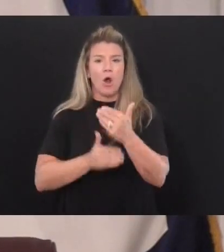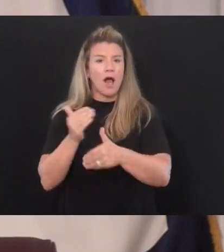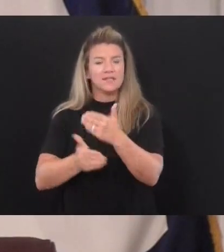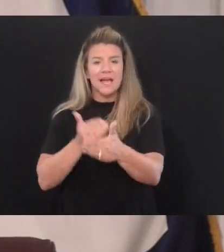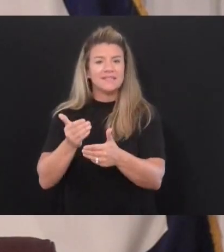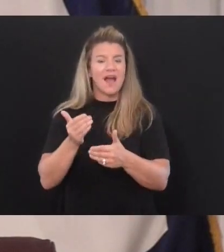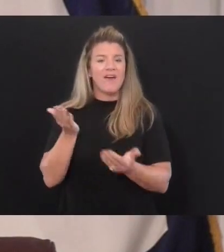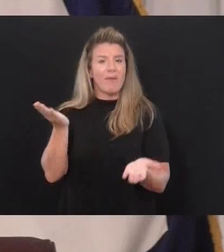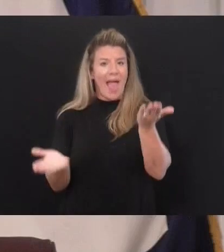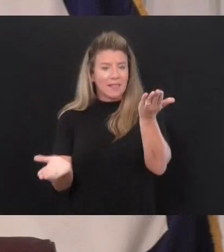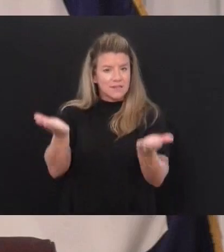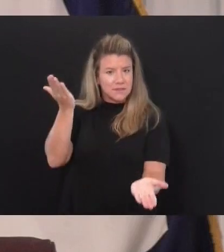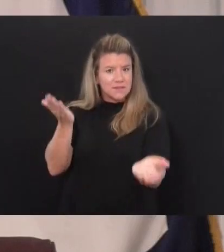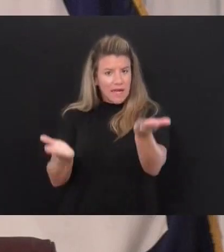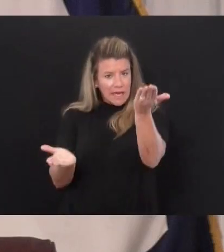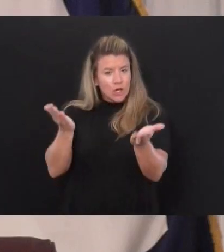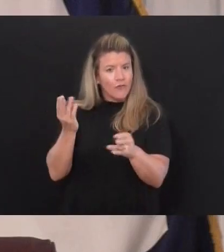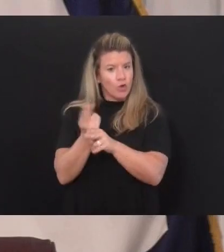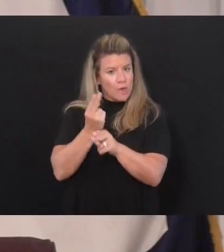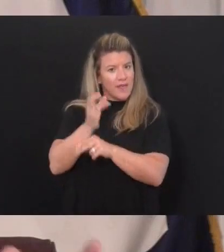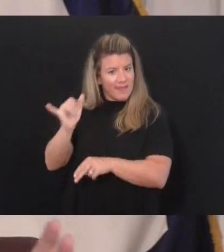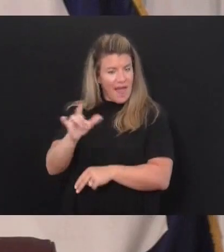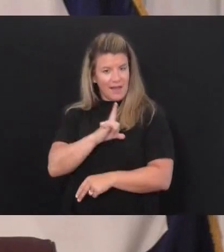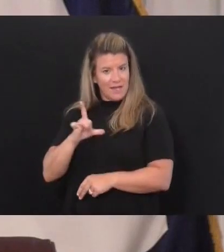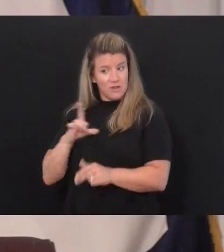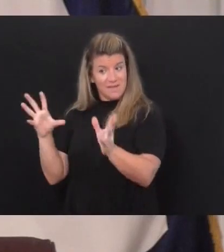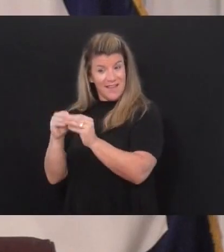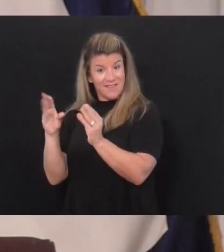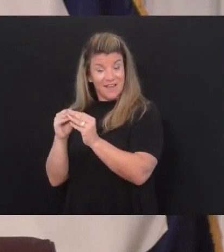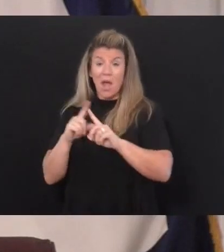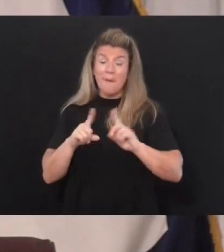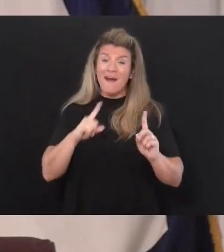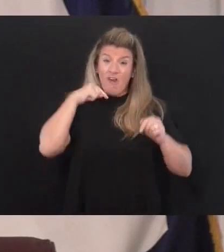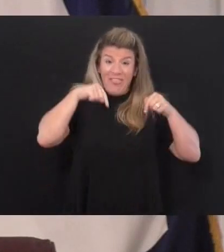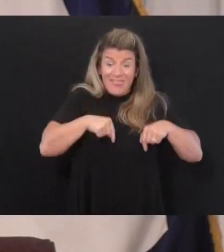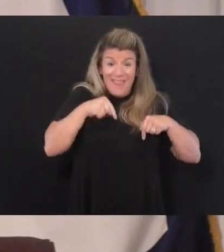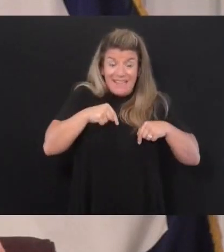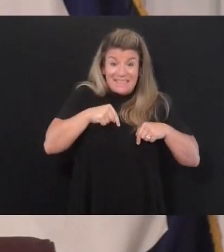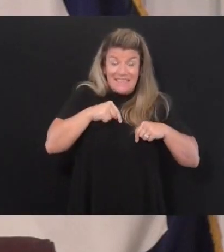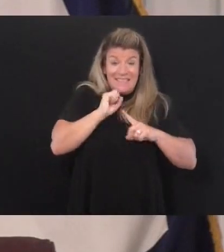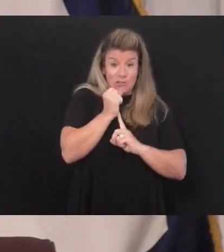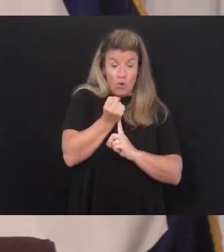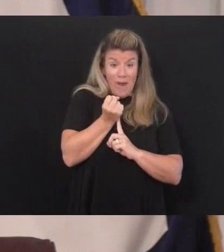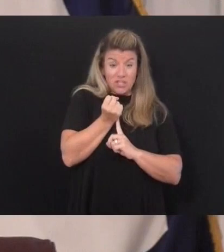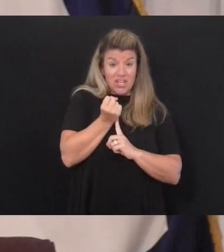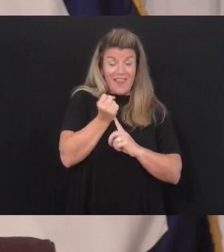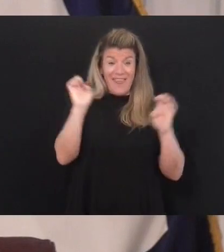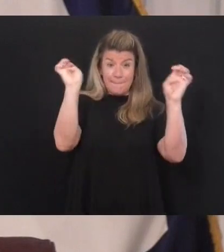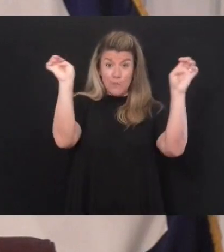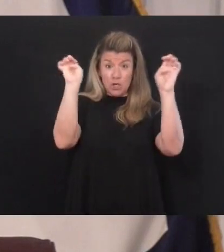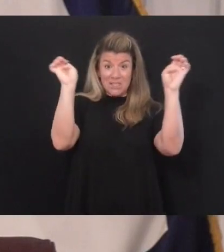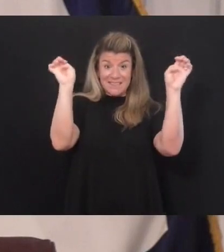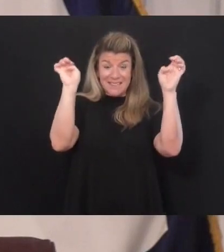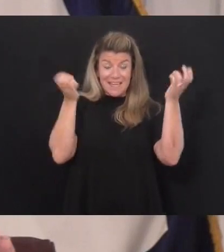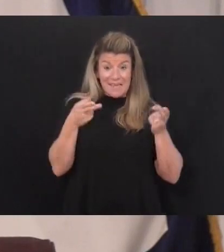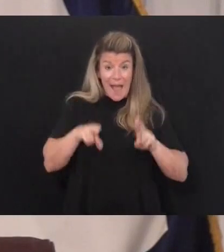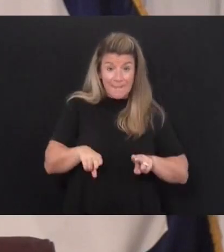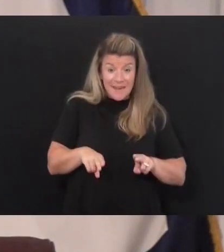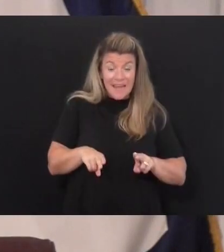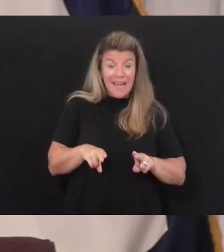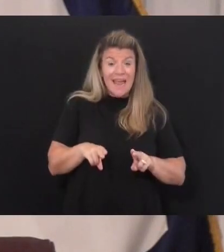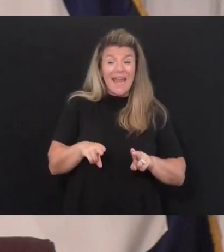what it lays out to all of us of West Virginians about aggressive testing and effectively wearing PPE,